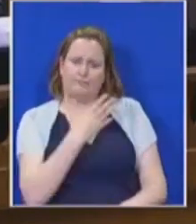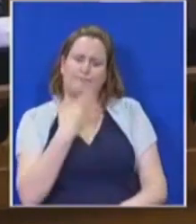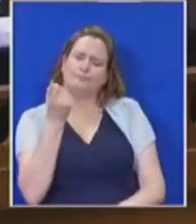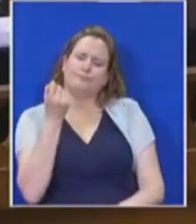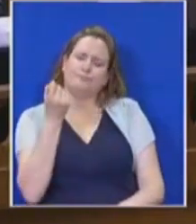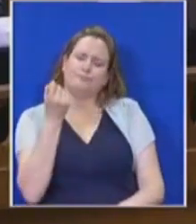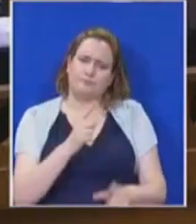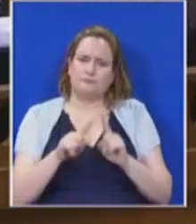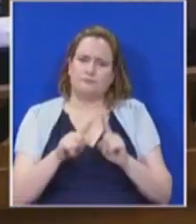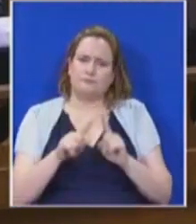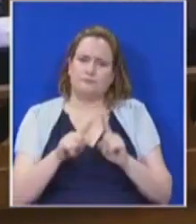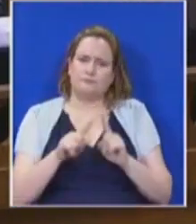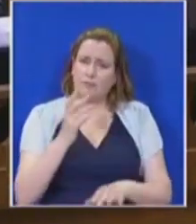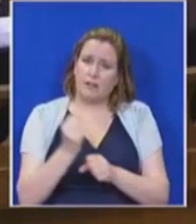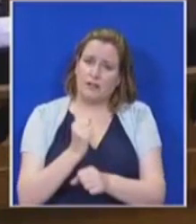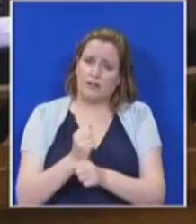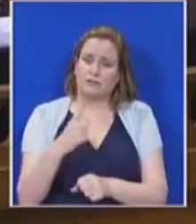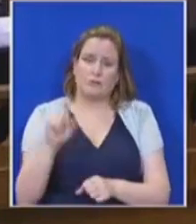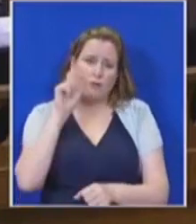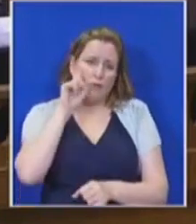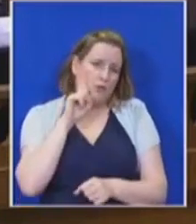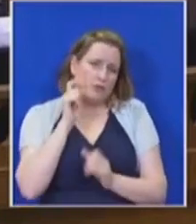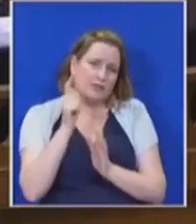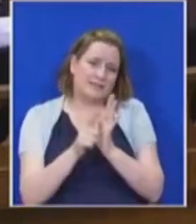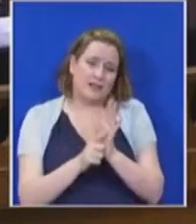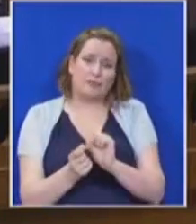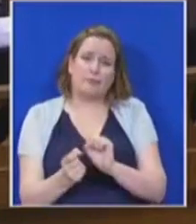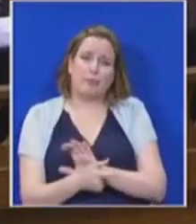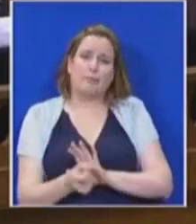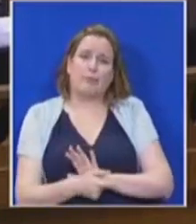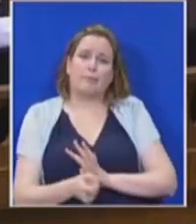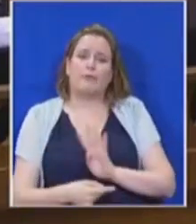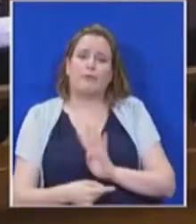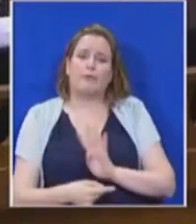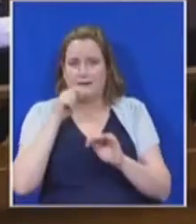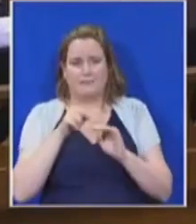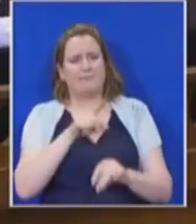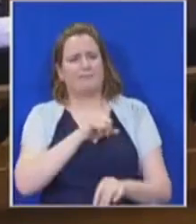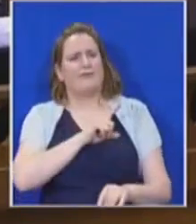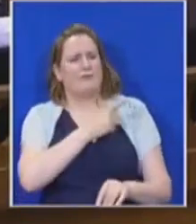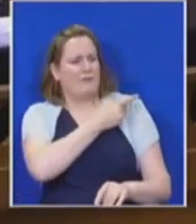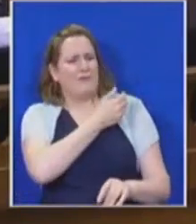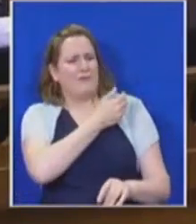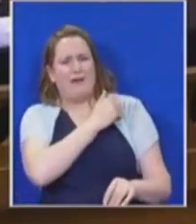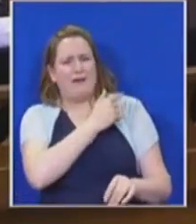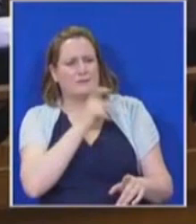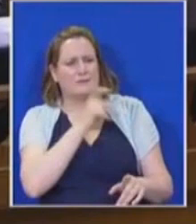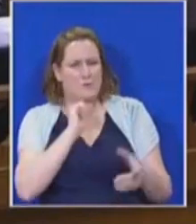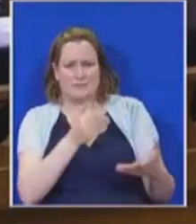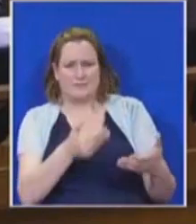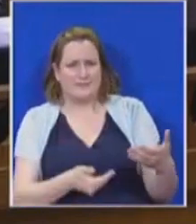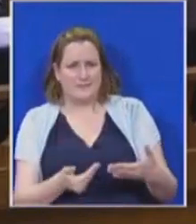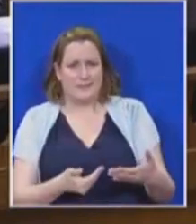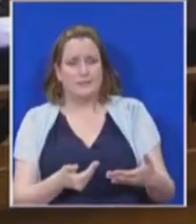a simple task of repealing all the legislations that came from the past, so that we give a constitutional court